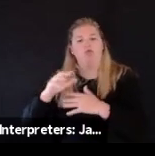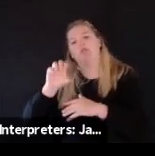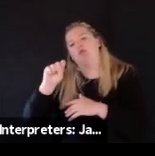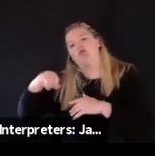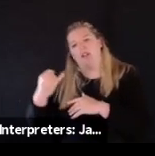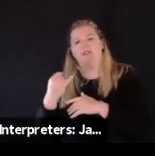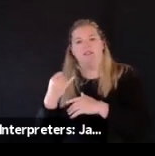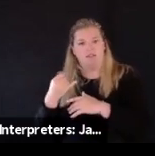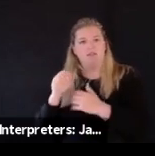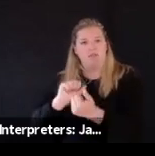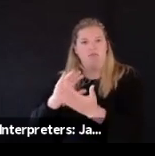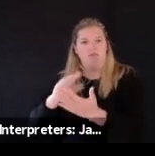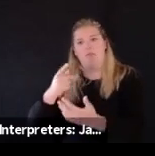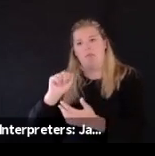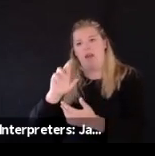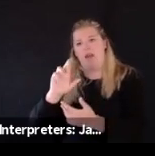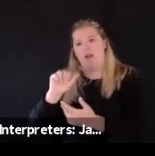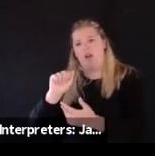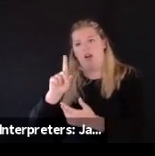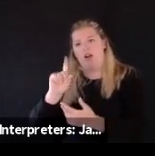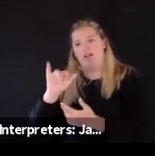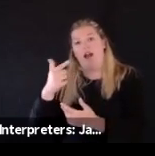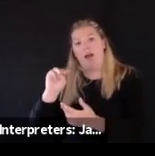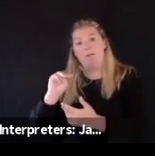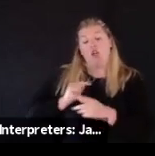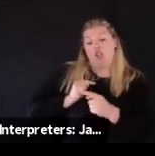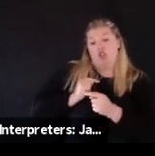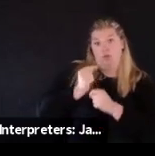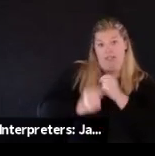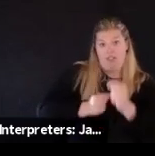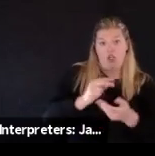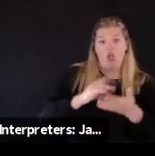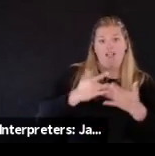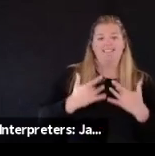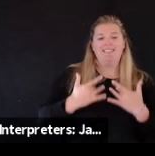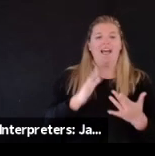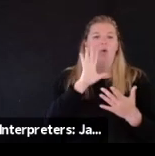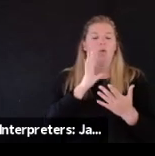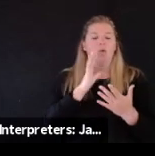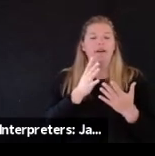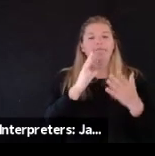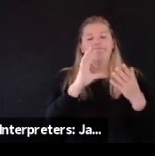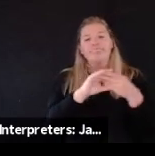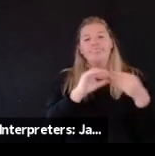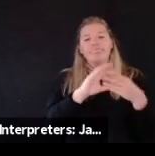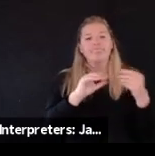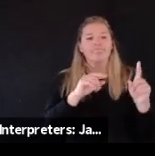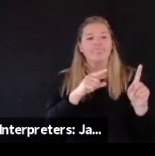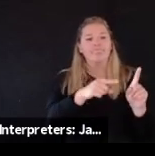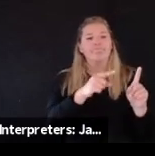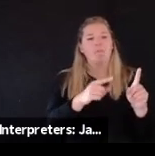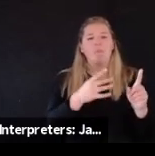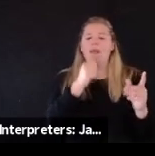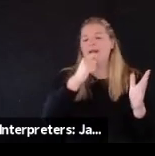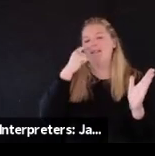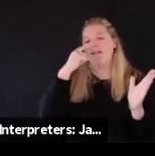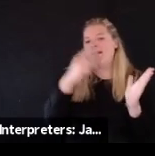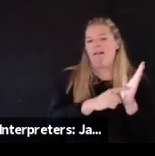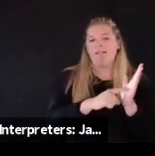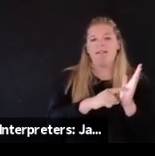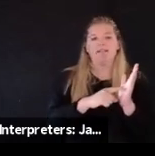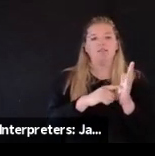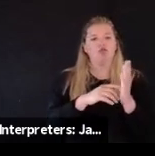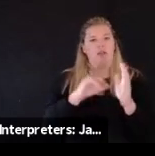prevention. And traditional paradigms oftentimes would say, would root this in, does not acknowledge the salience of